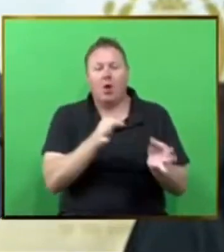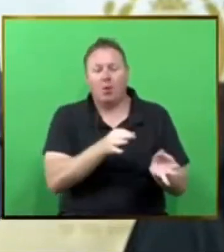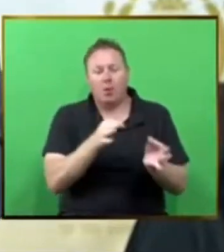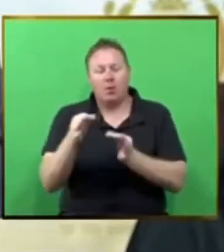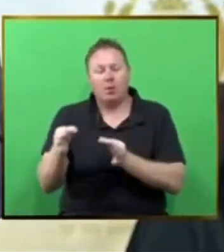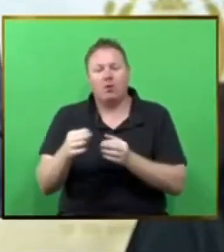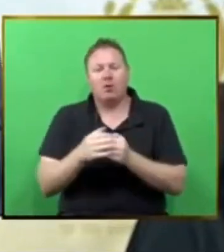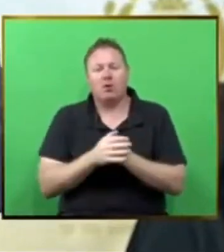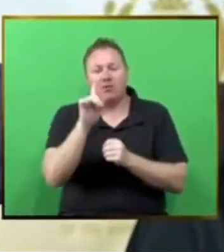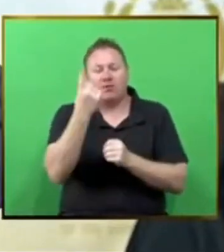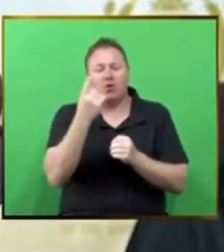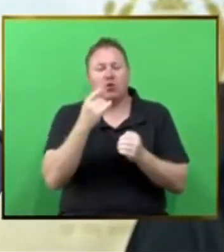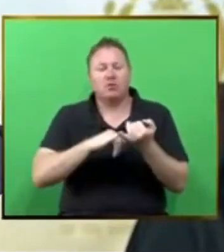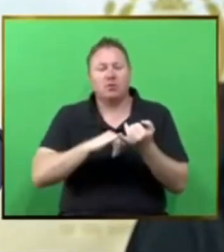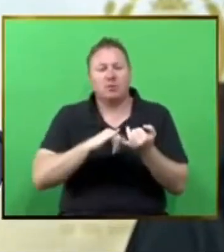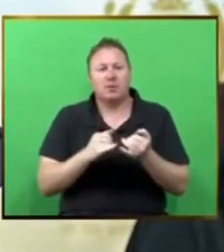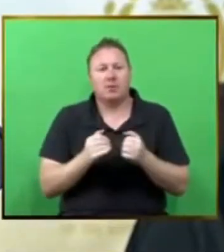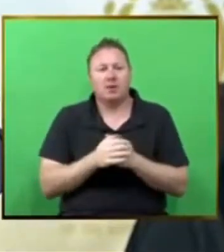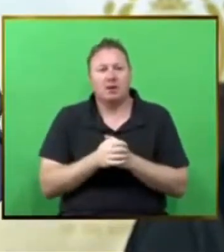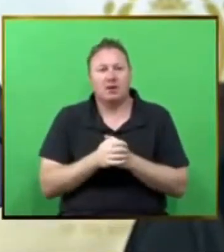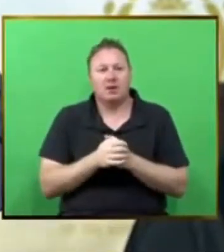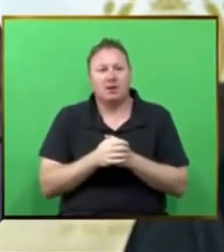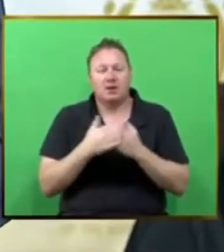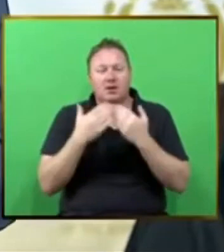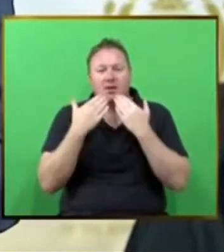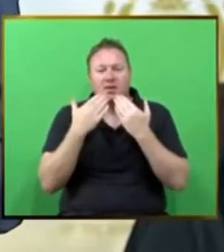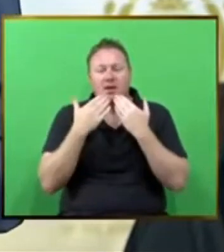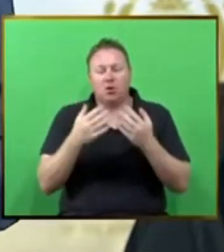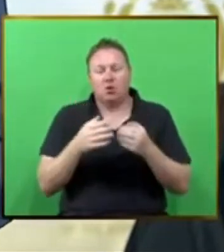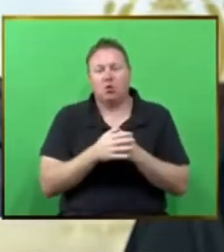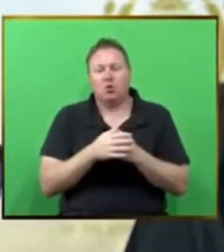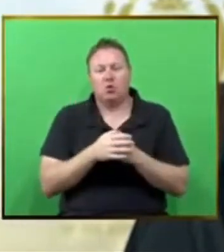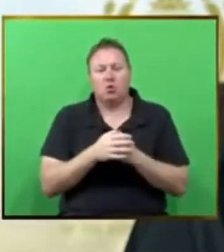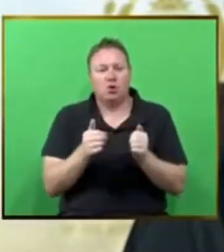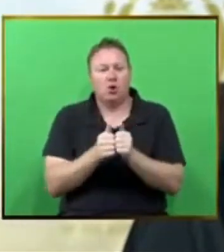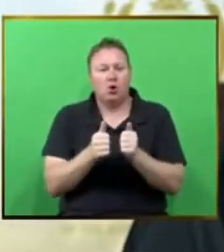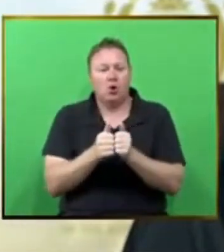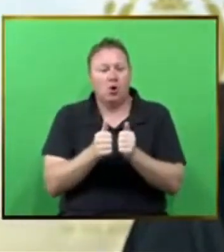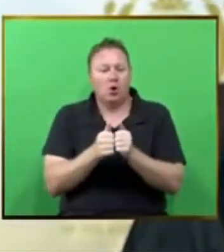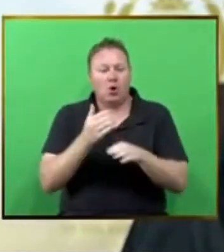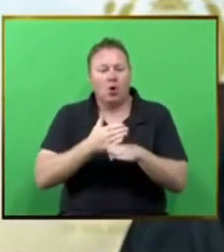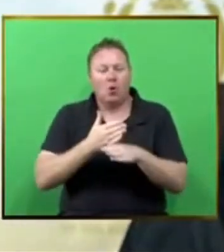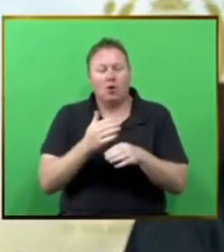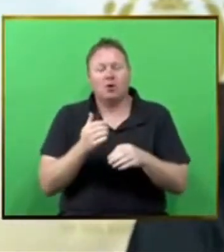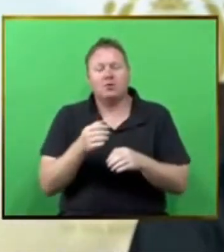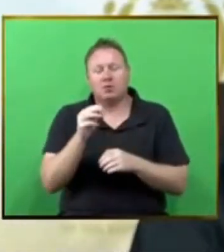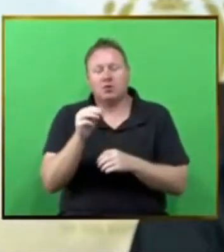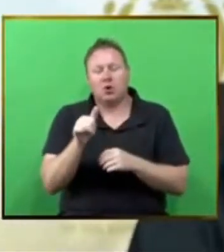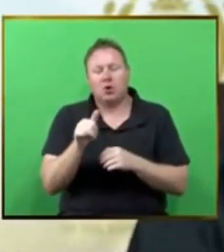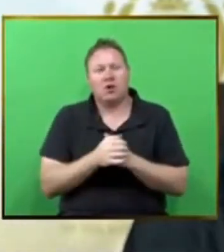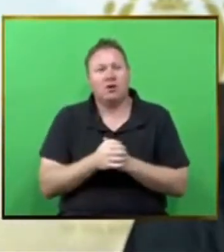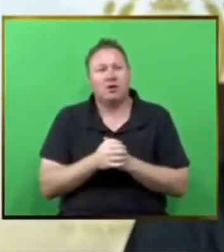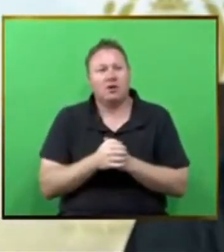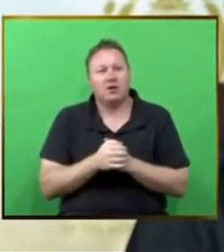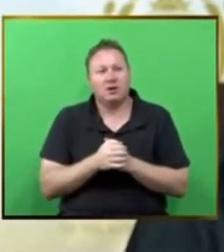of September. Thank you, Comrade Maswangai. So,